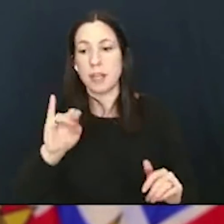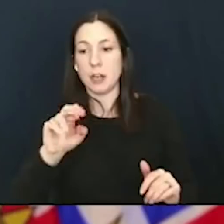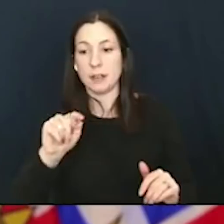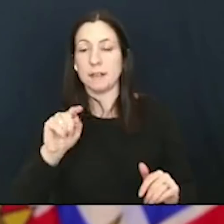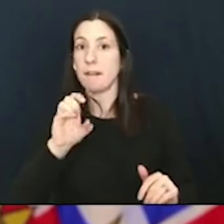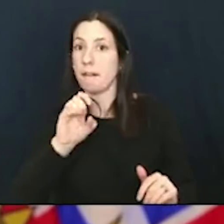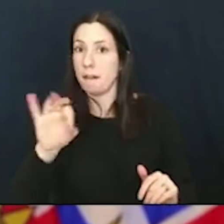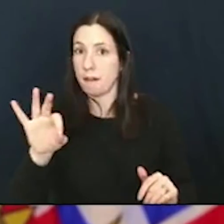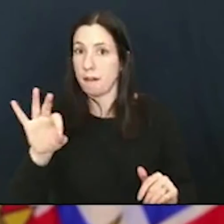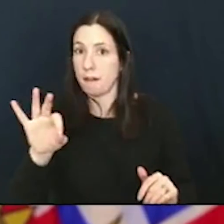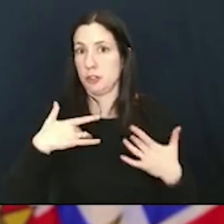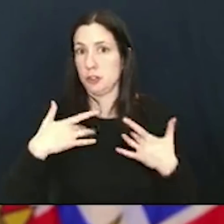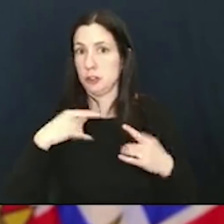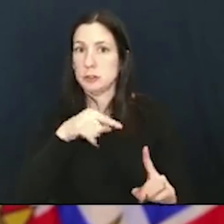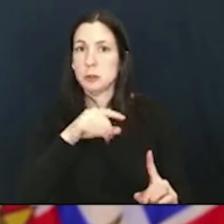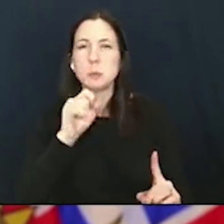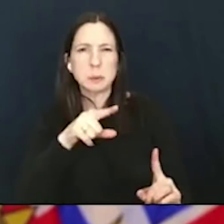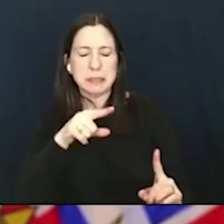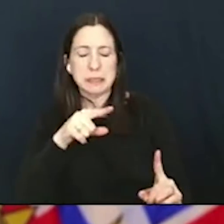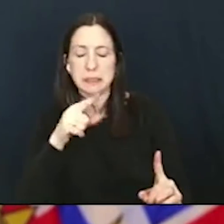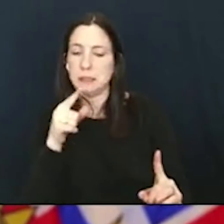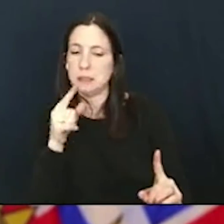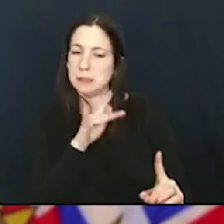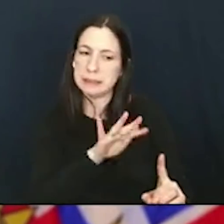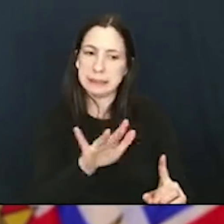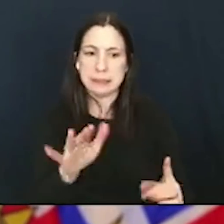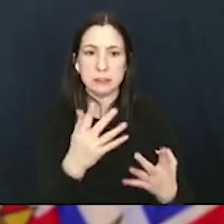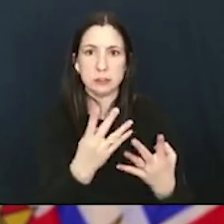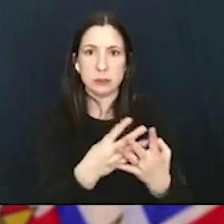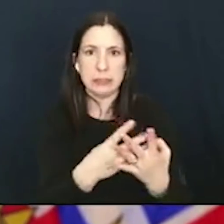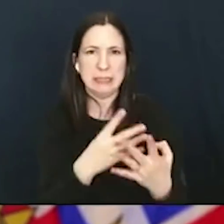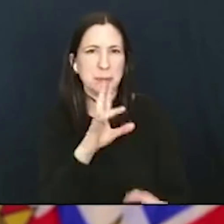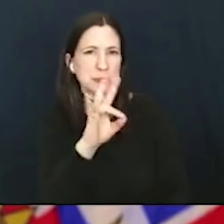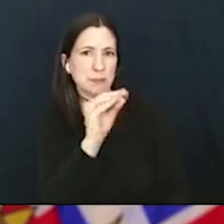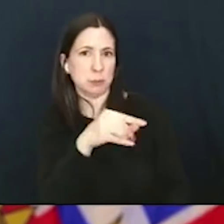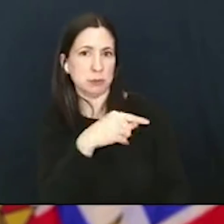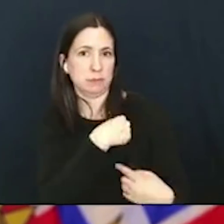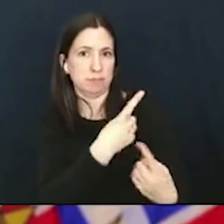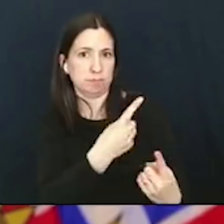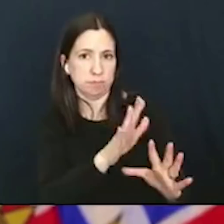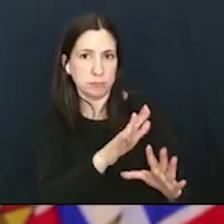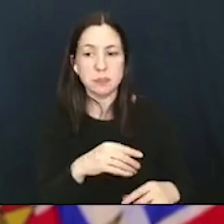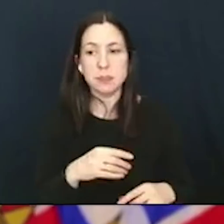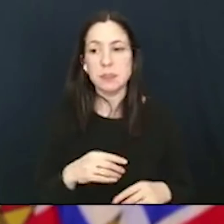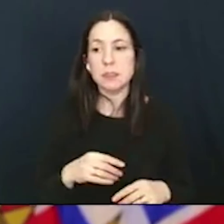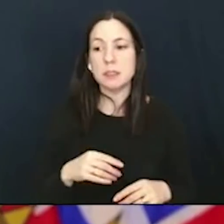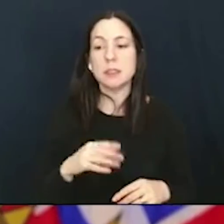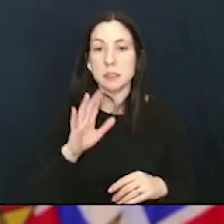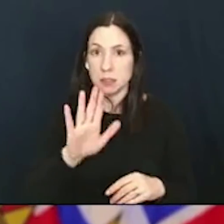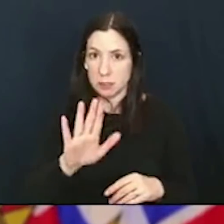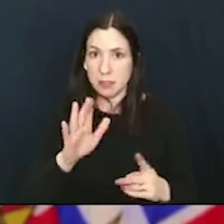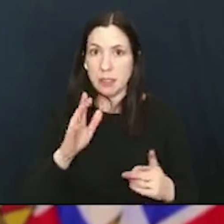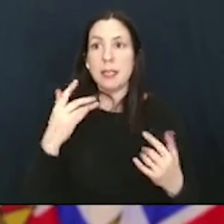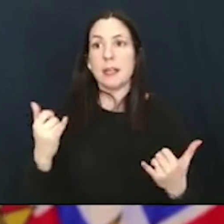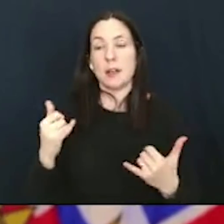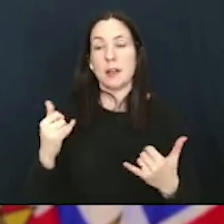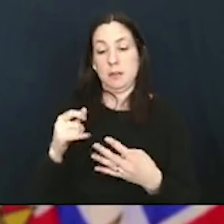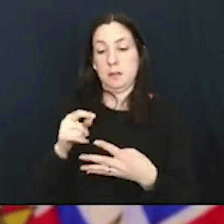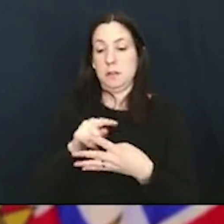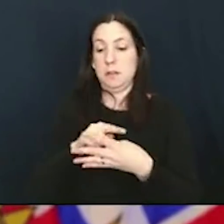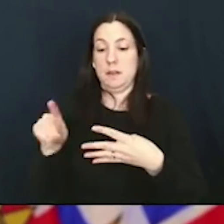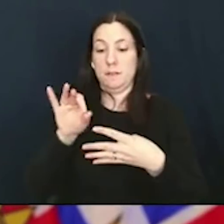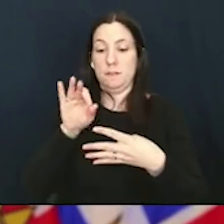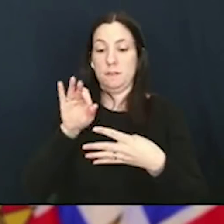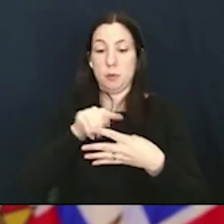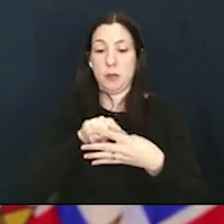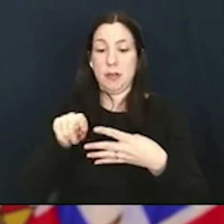prevalence study, and I mentioned this last week, but just to reiterate, on 5 days at the beginning of this month, we